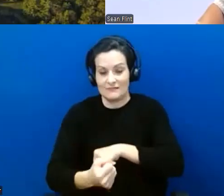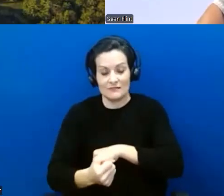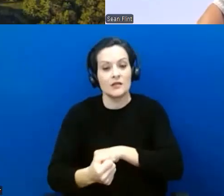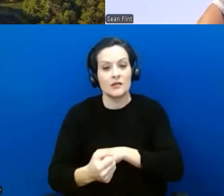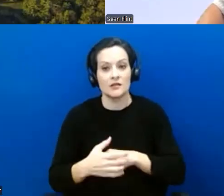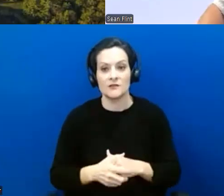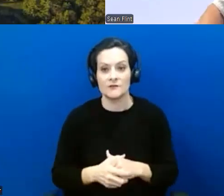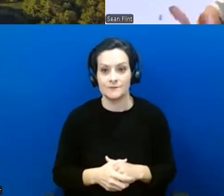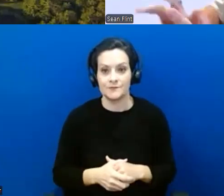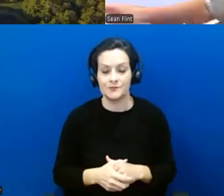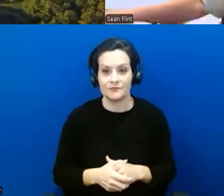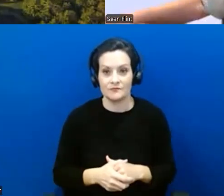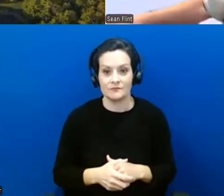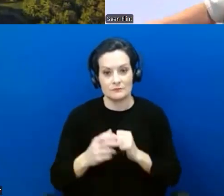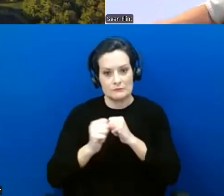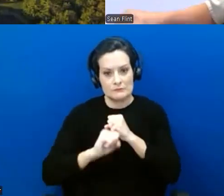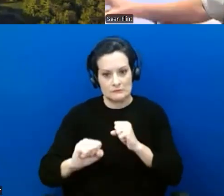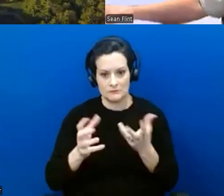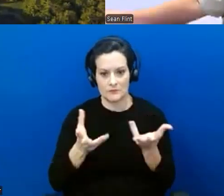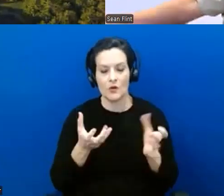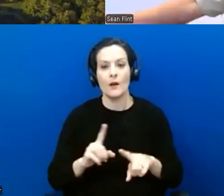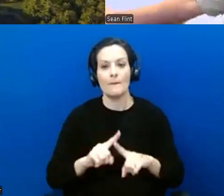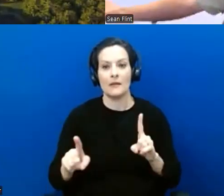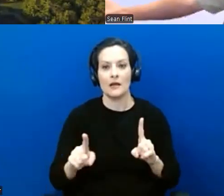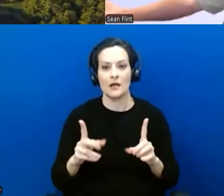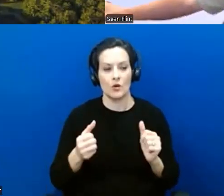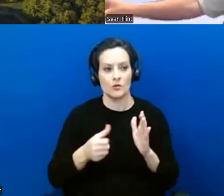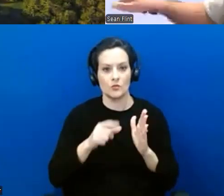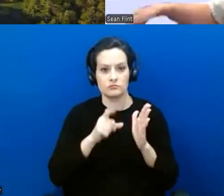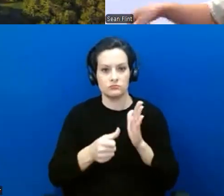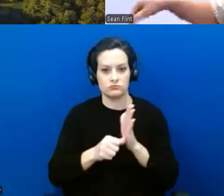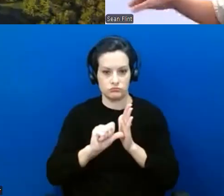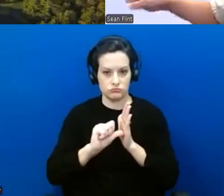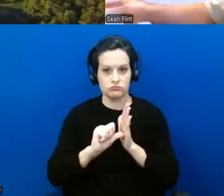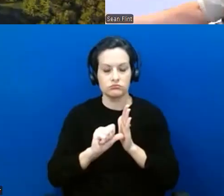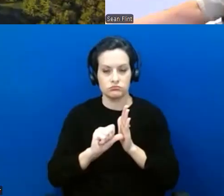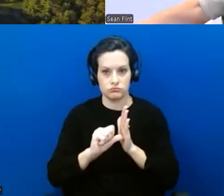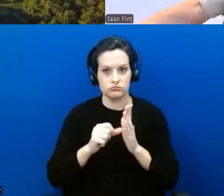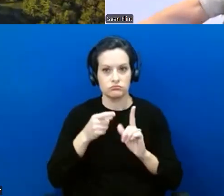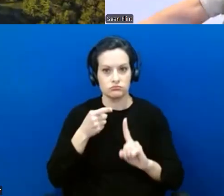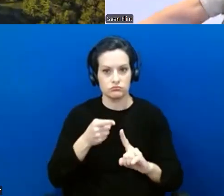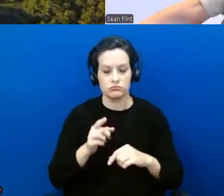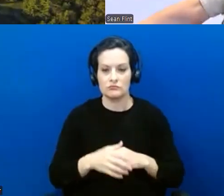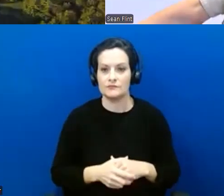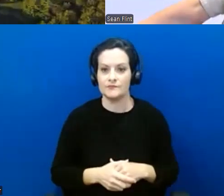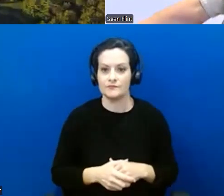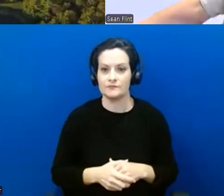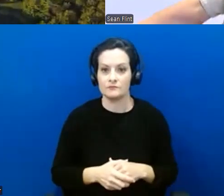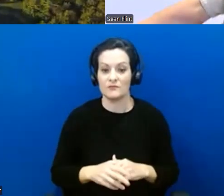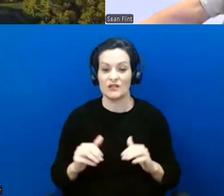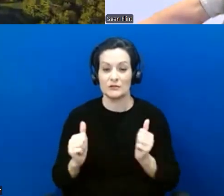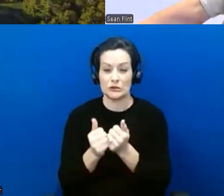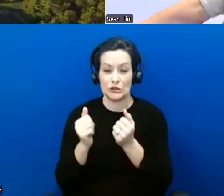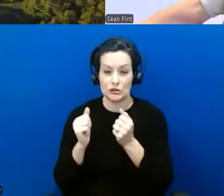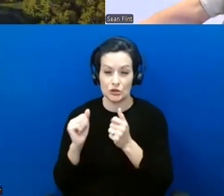of going on too long, I also just really do want to underscore this point and sort of challenge everybody who's here to really think about how the ways that